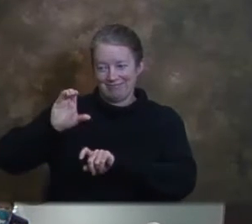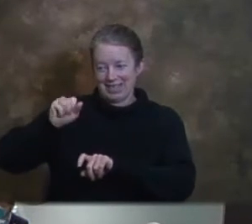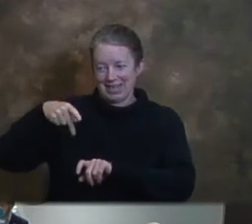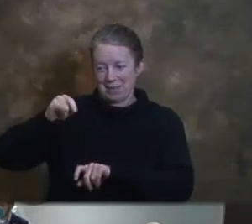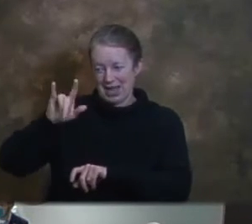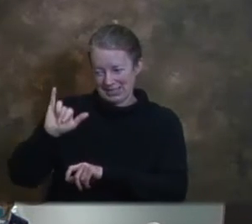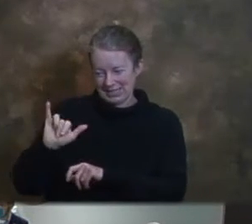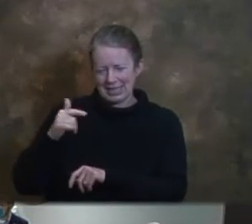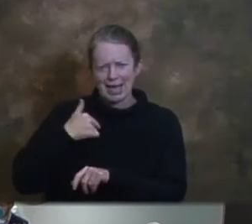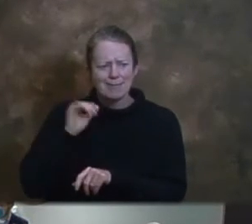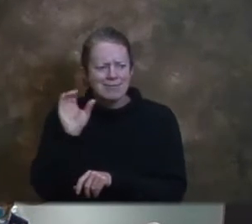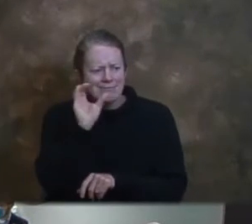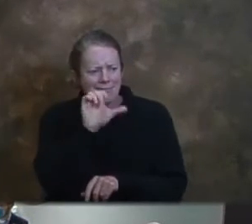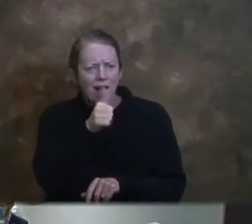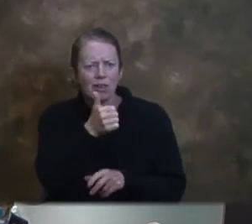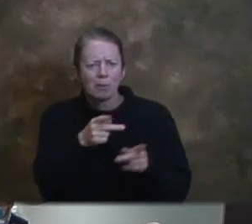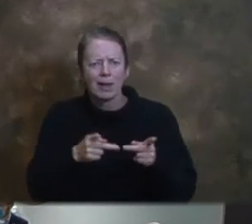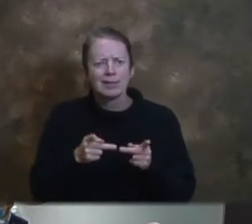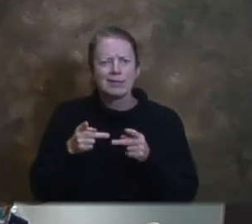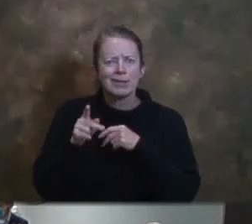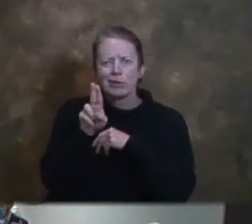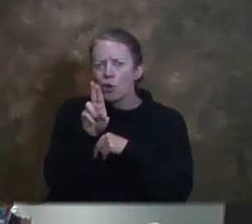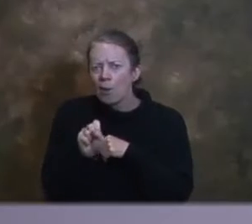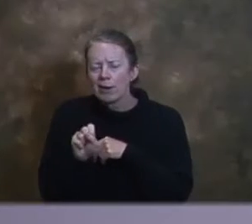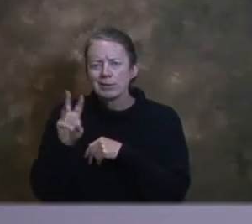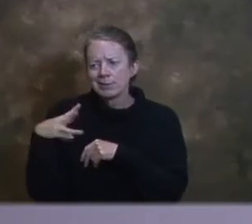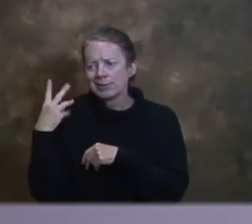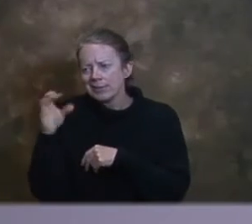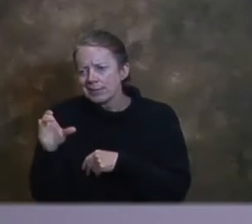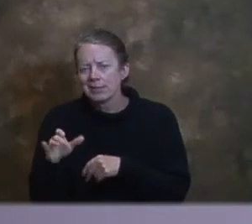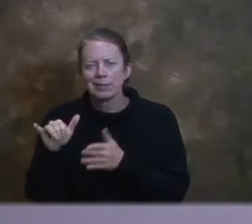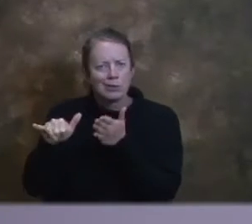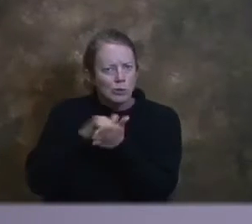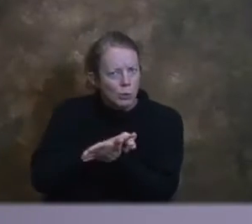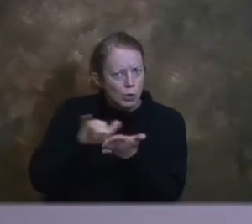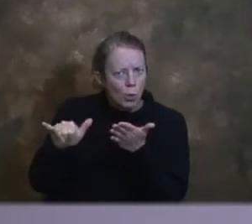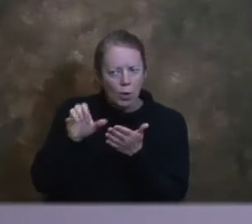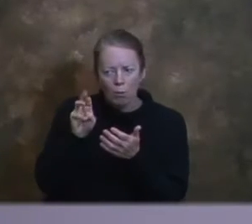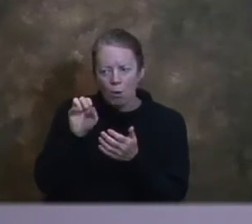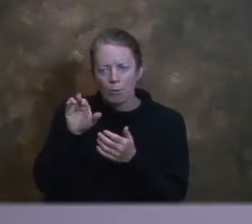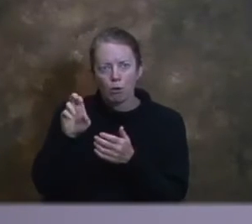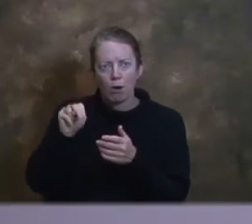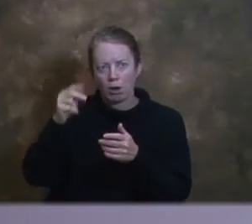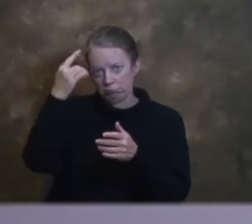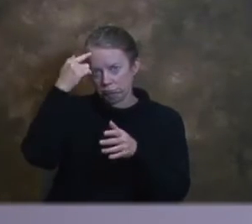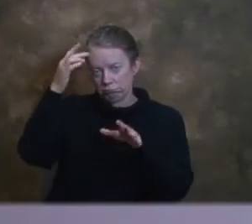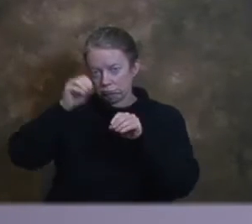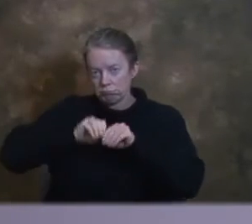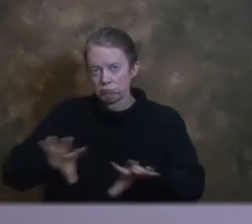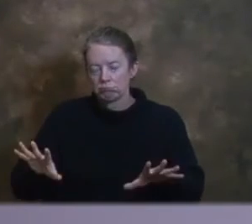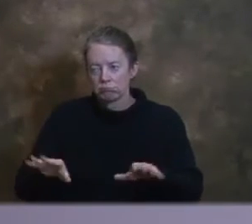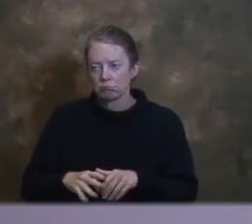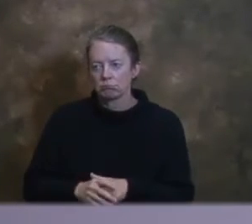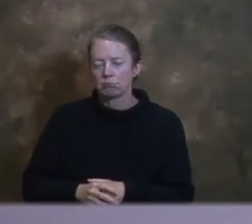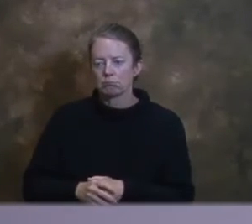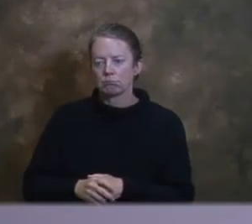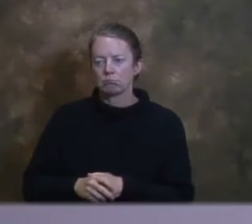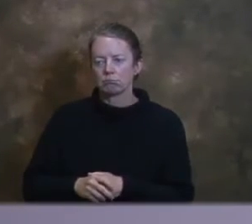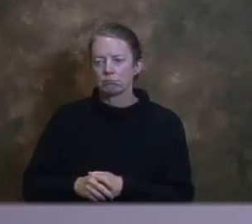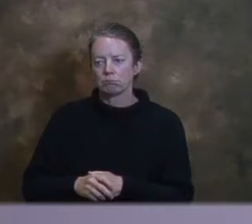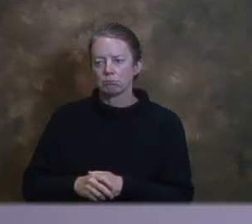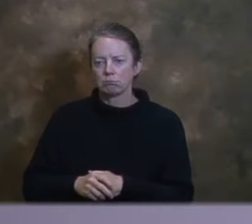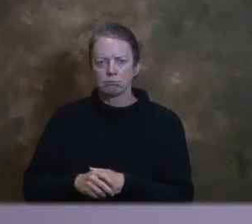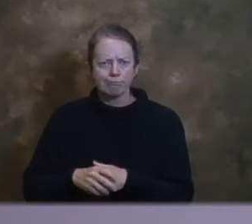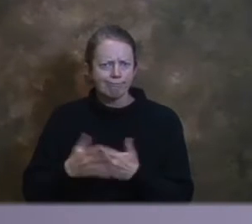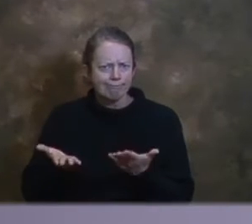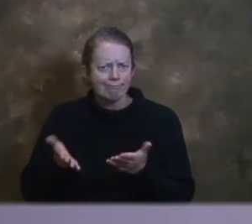in other places in the country like DC or New York where Omicron is kind of spreaded faster ahead of us. I can't tell if there's generally